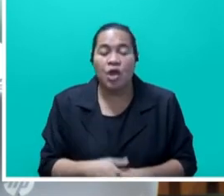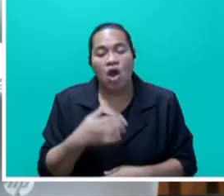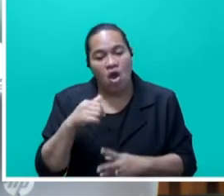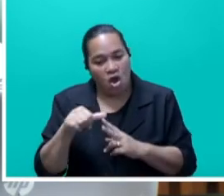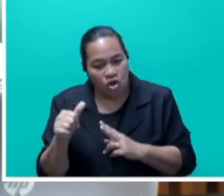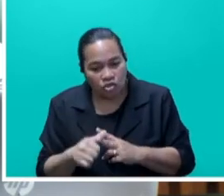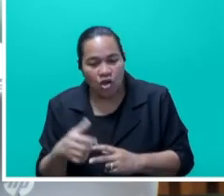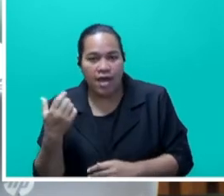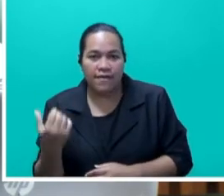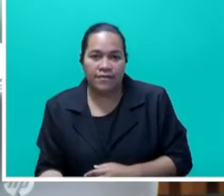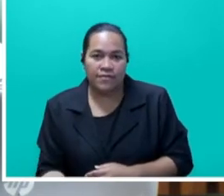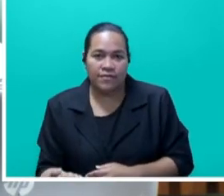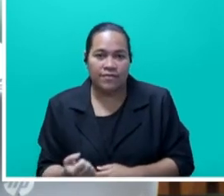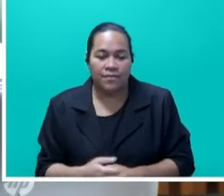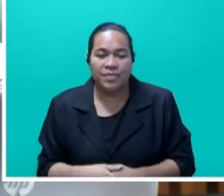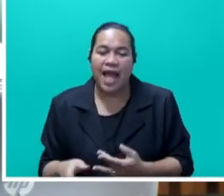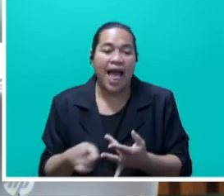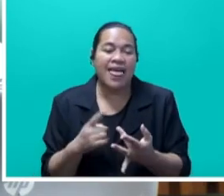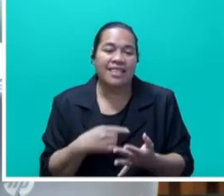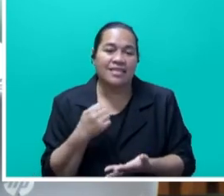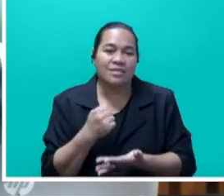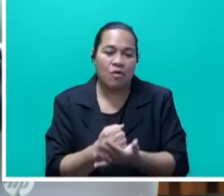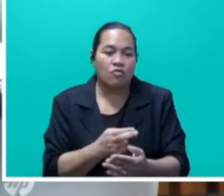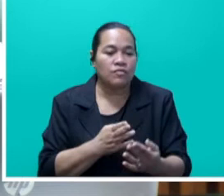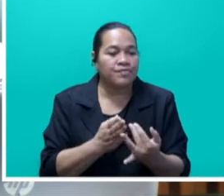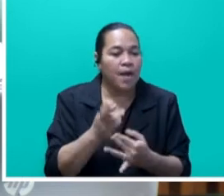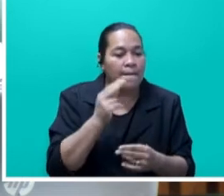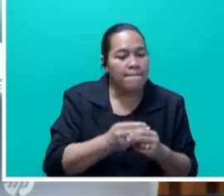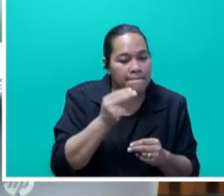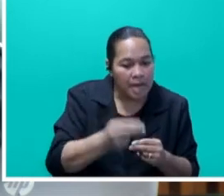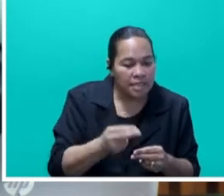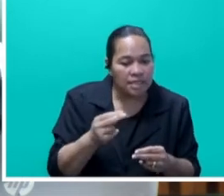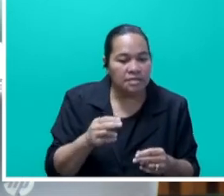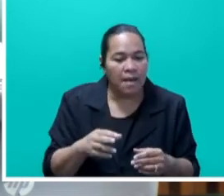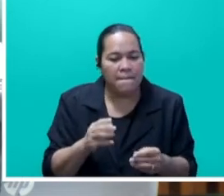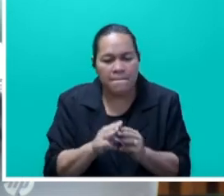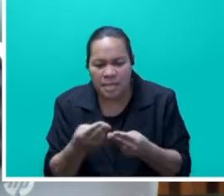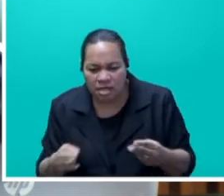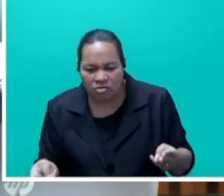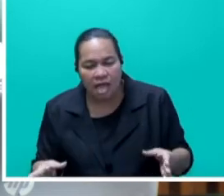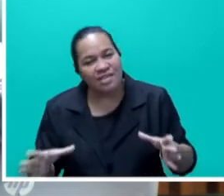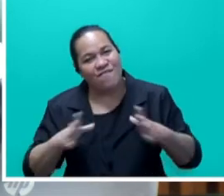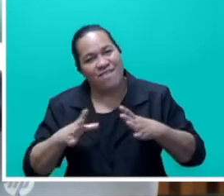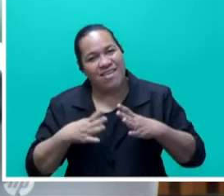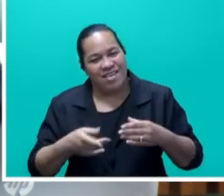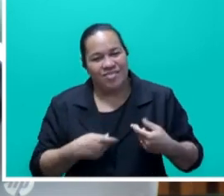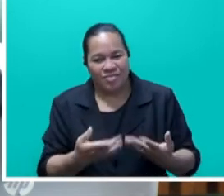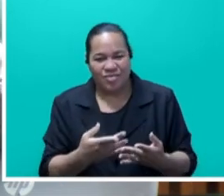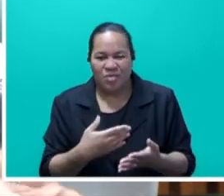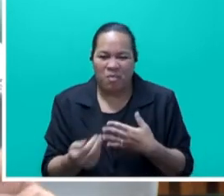also other support through planting material, totally free to farmers, whether it's Dalo planting material, Yangona,